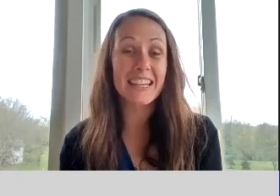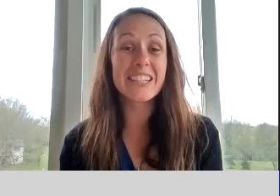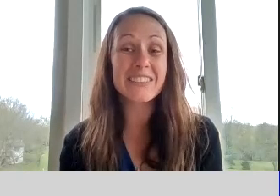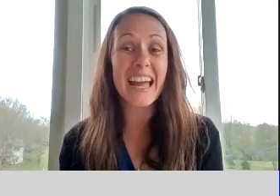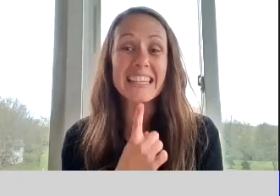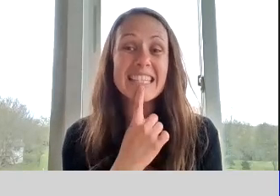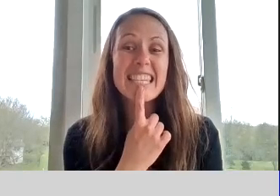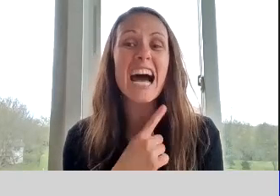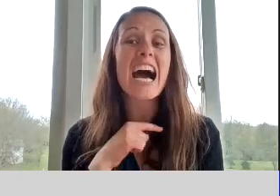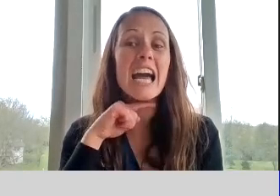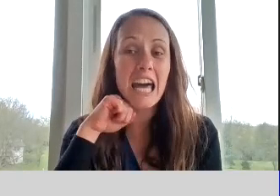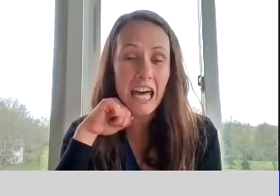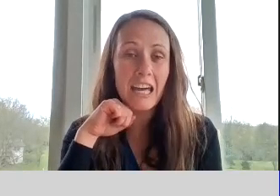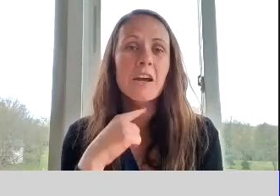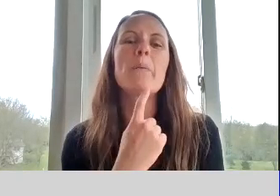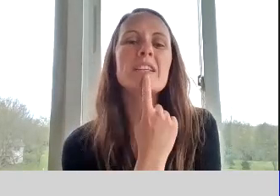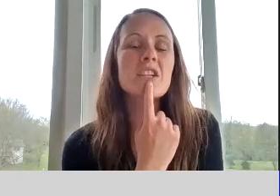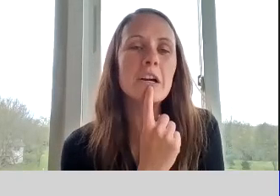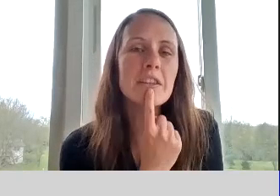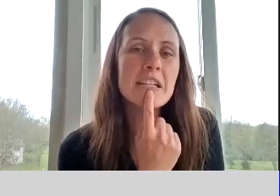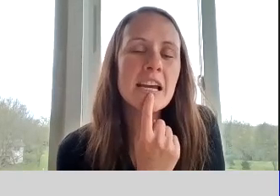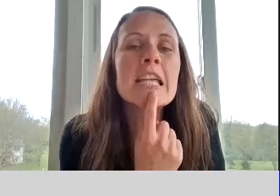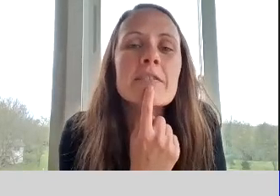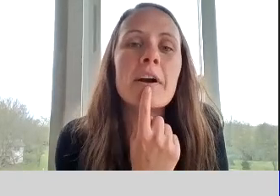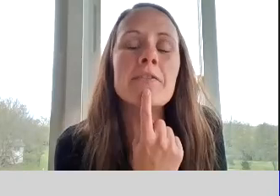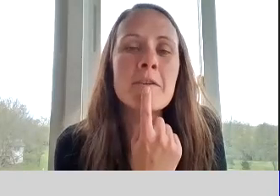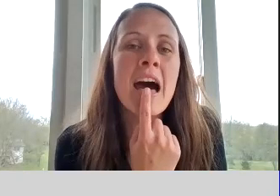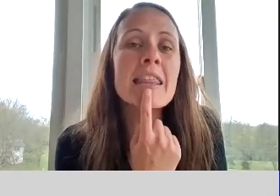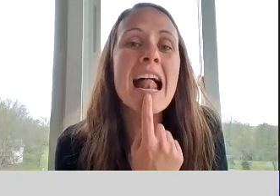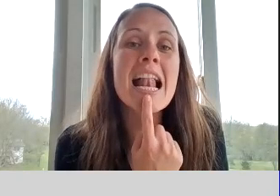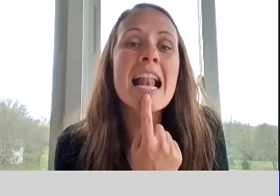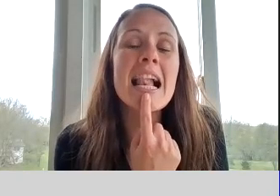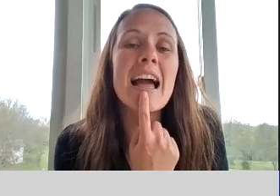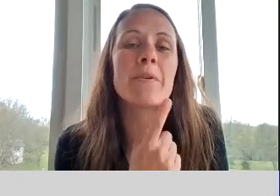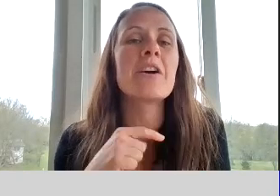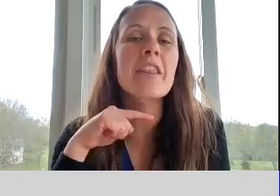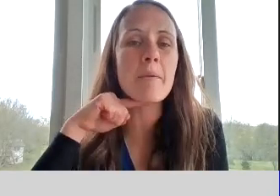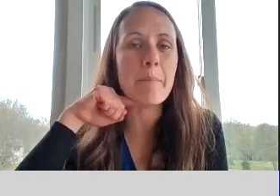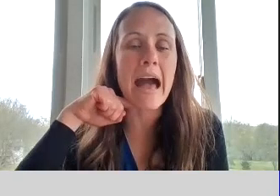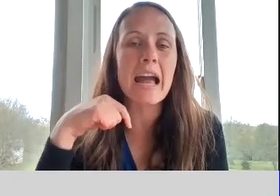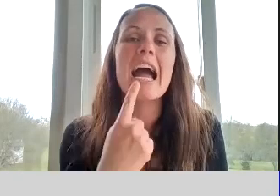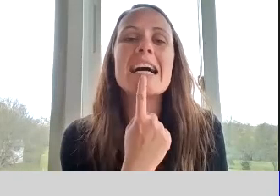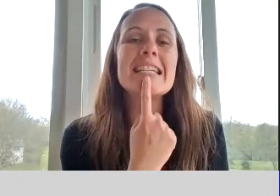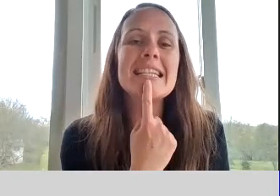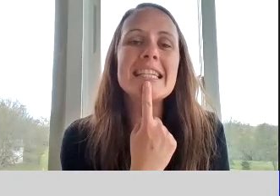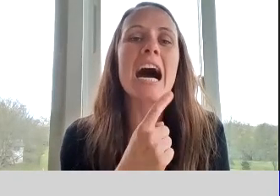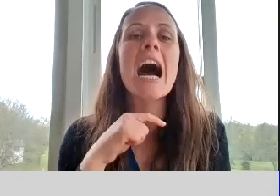duck. You're right, duck. We start with our tongue in the front of our mouth and we go to the